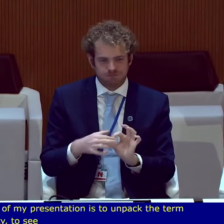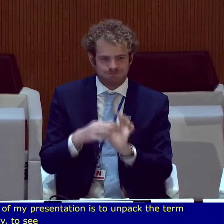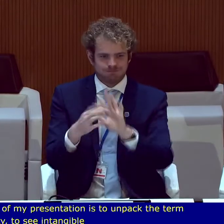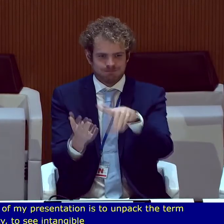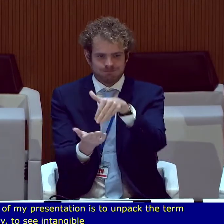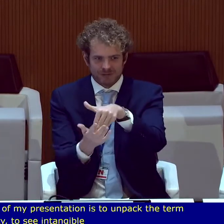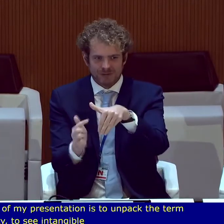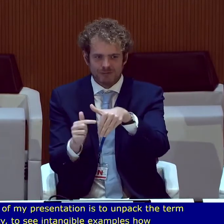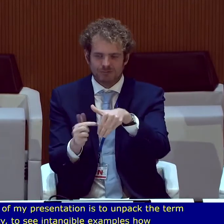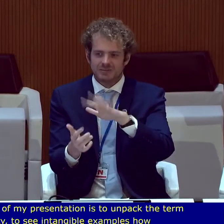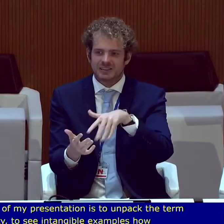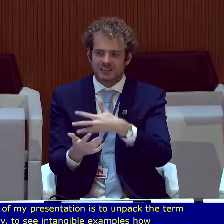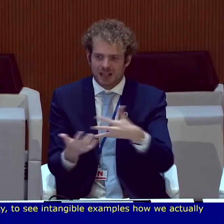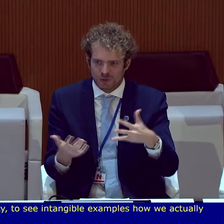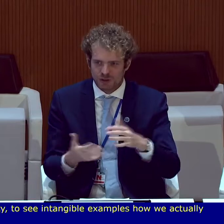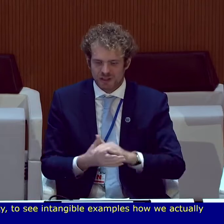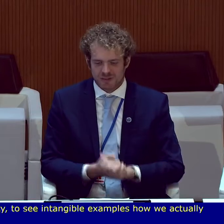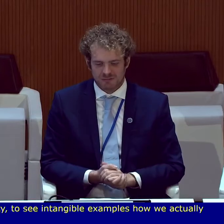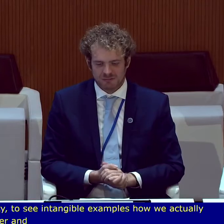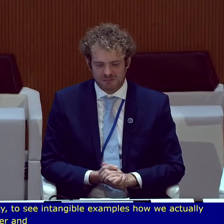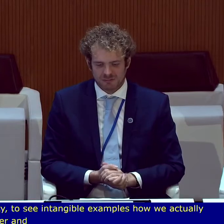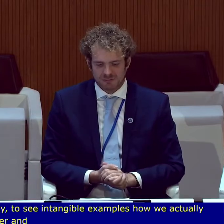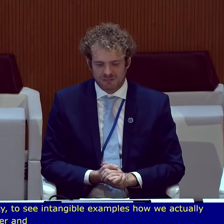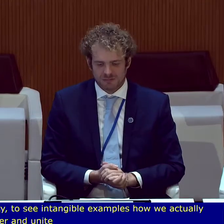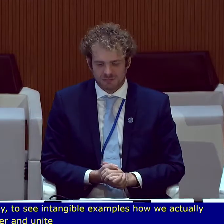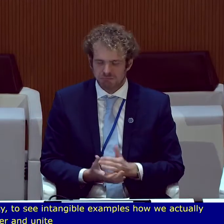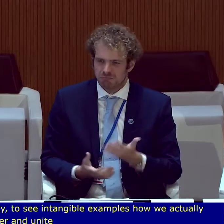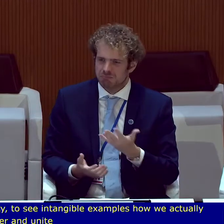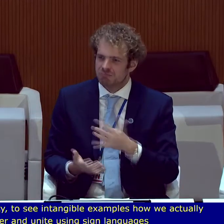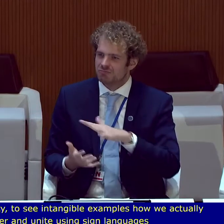unite using sign languages. Because sign language, at the end